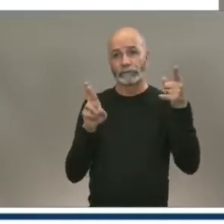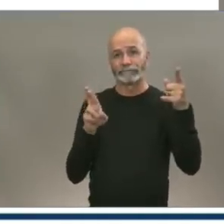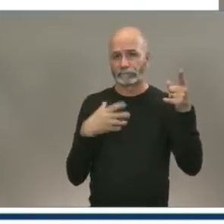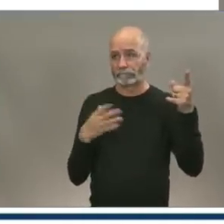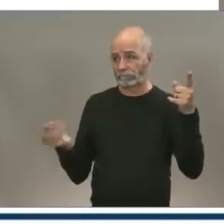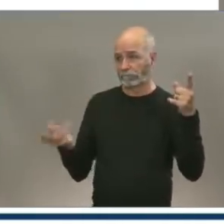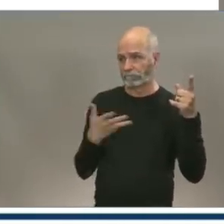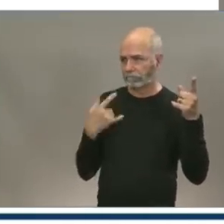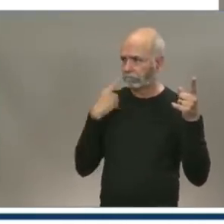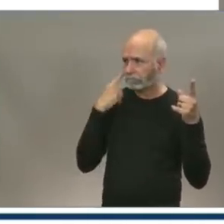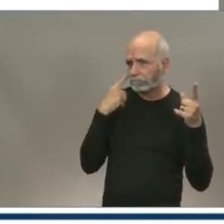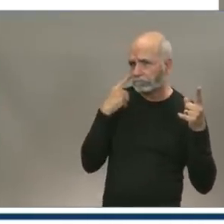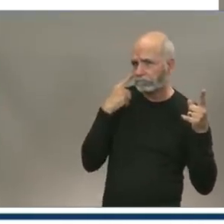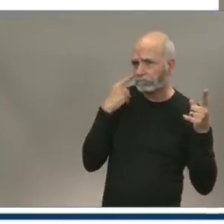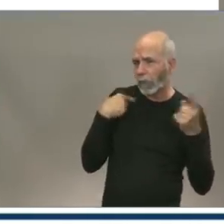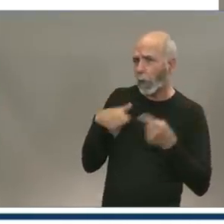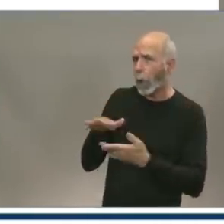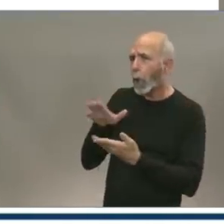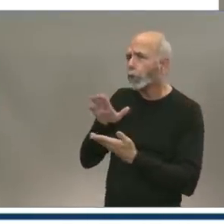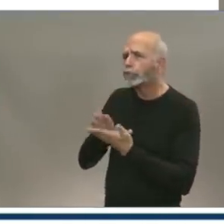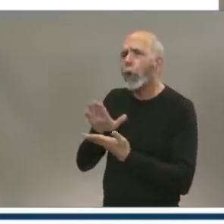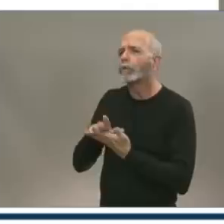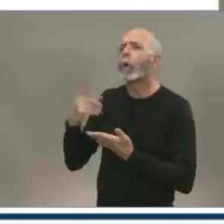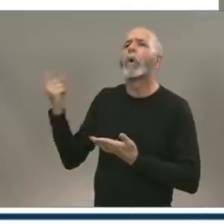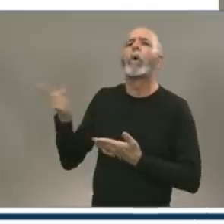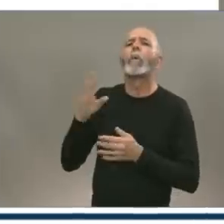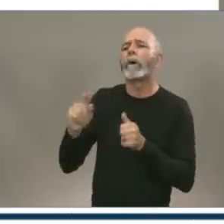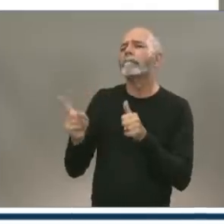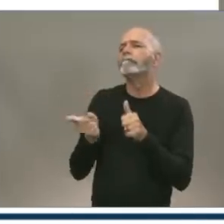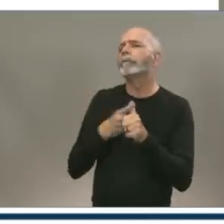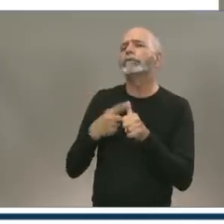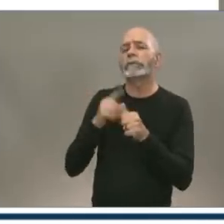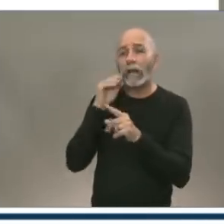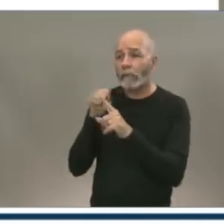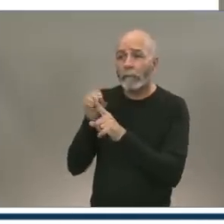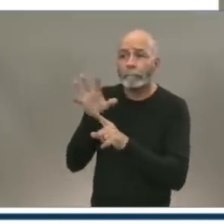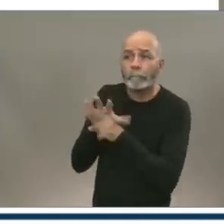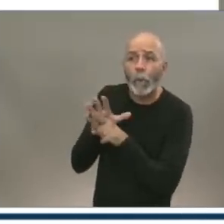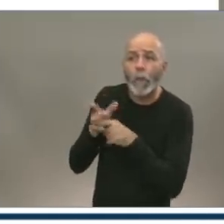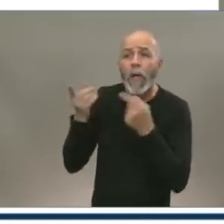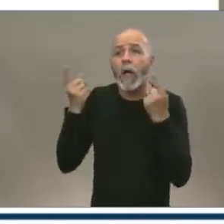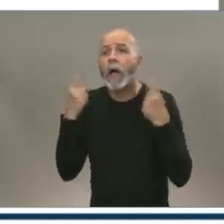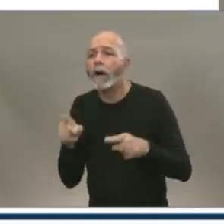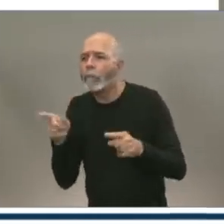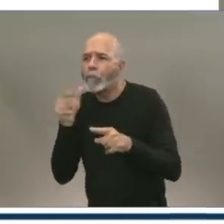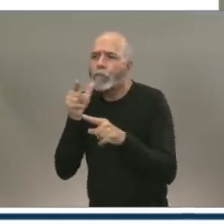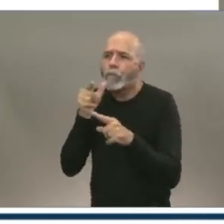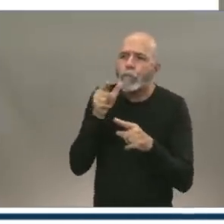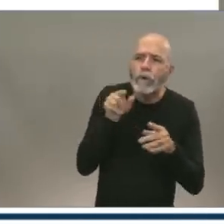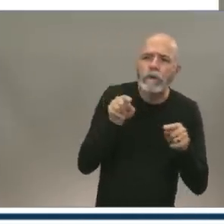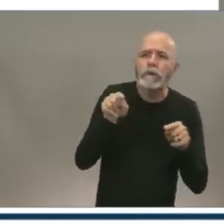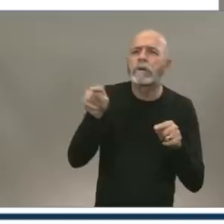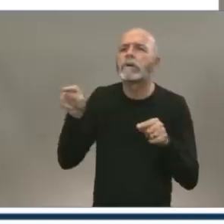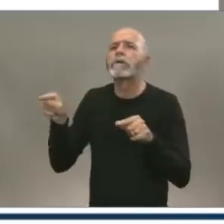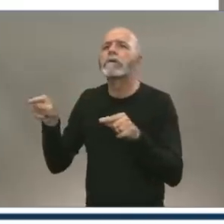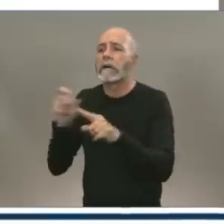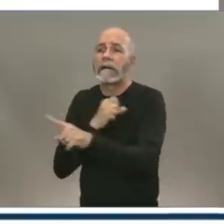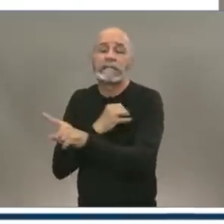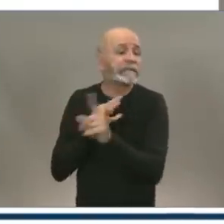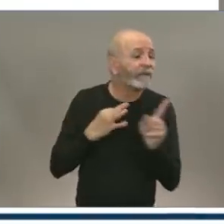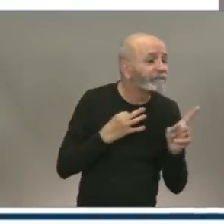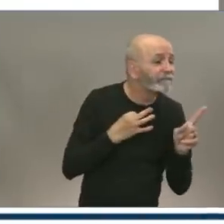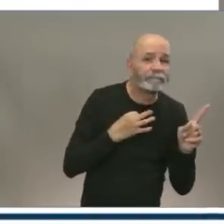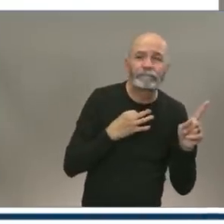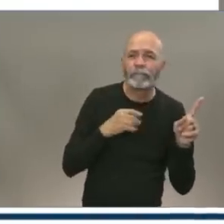in schools. They always start out with exposure. Somebody was exposed somewhere else in the community, and either staff or student, and they're then infectious when